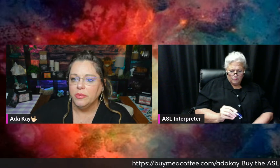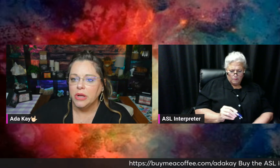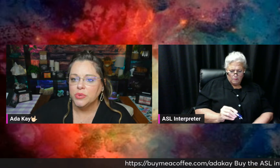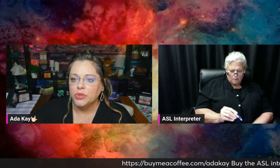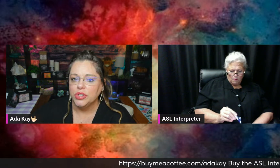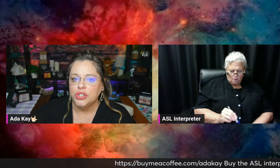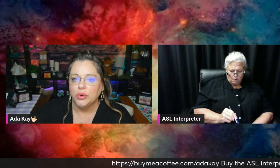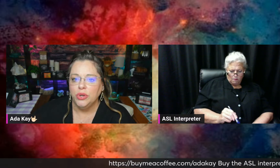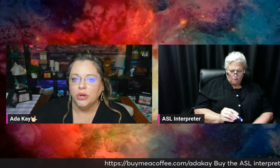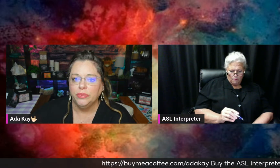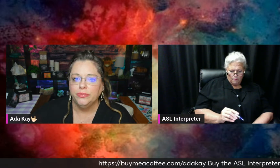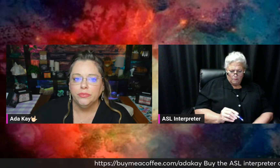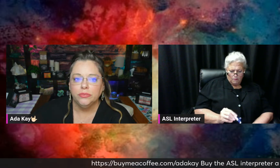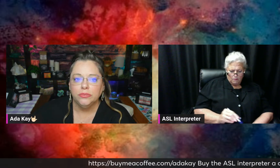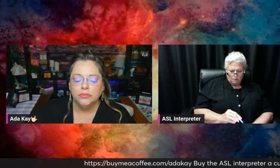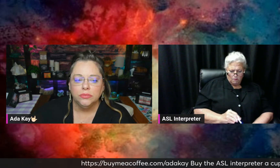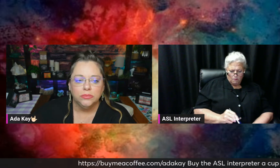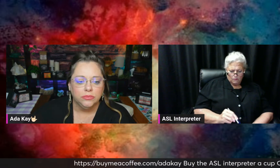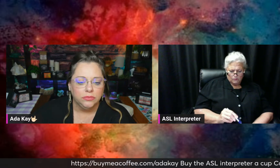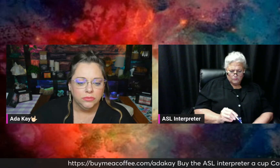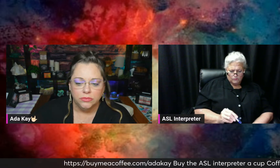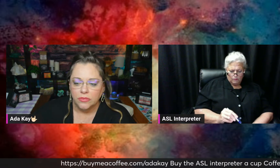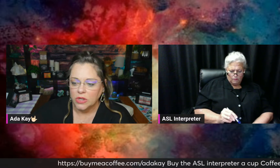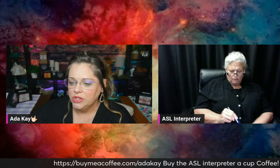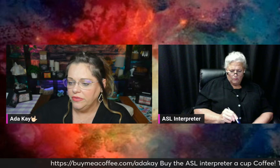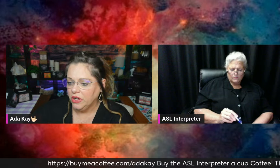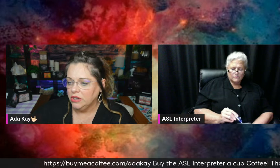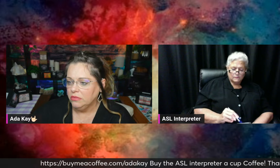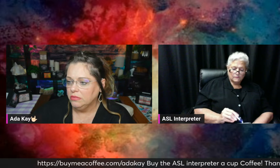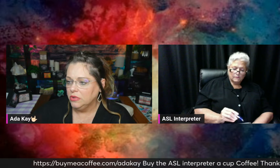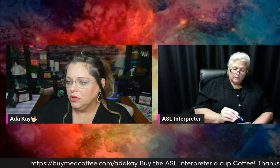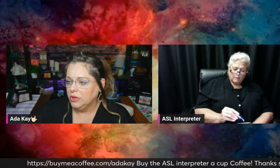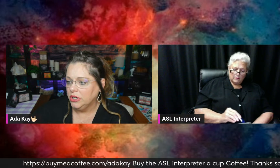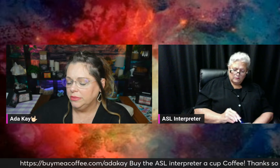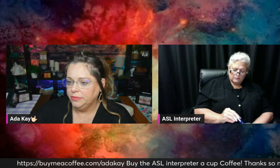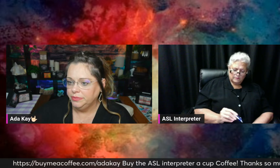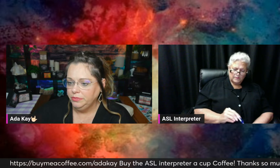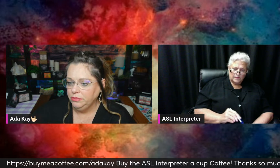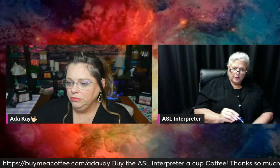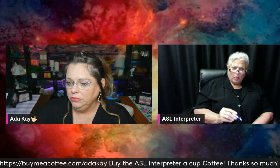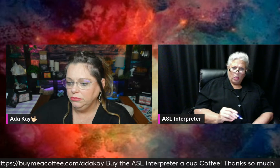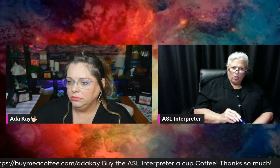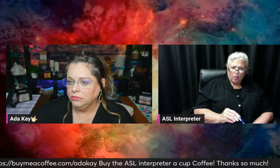Speaking of, I might as well just show y'all. Let's see if I can load it in.